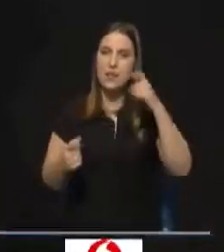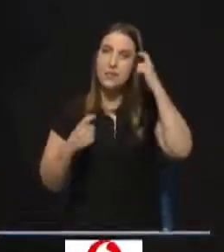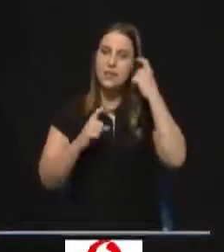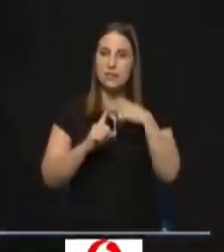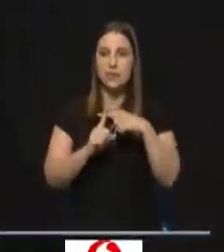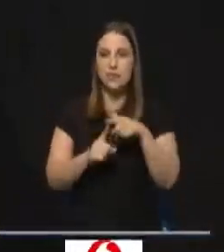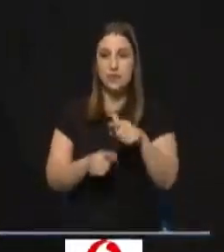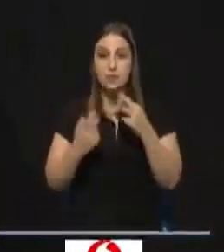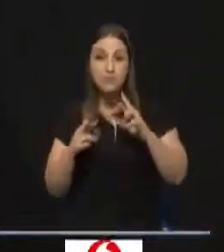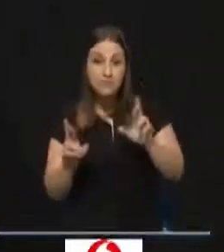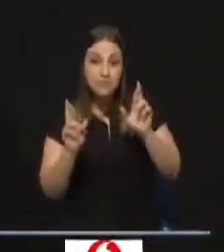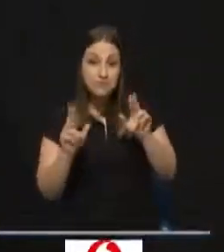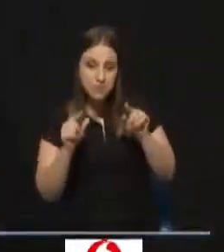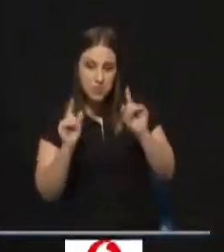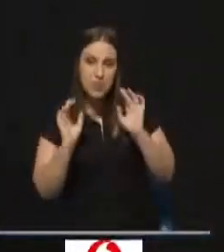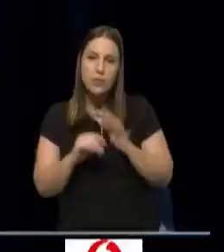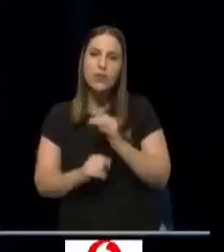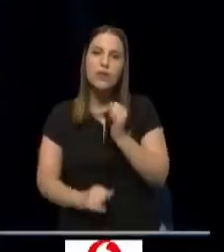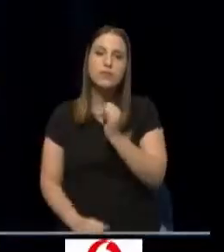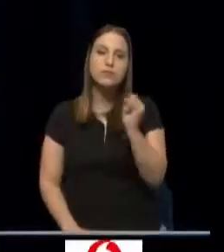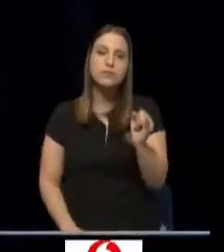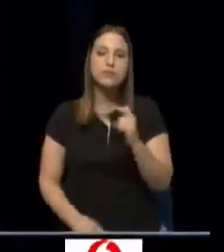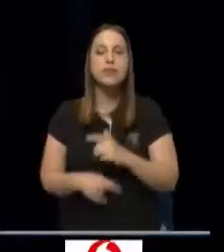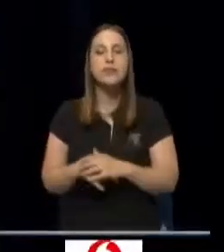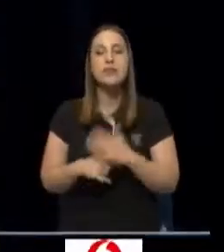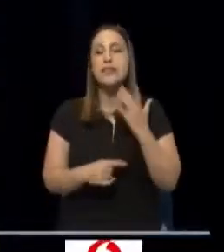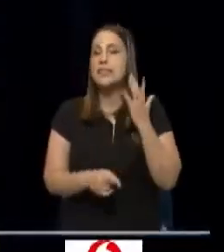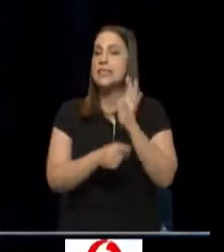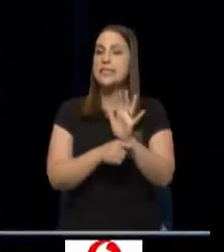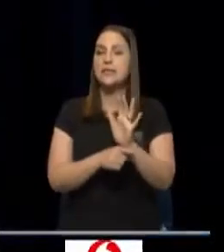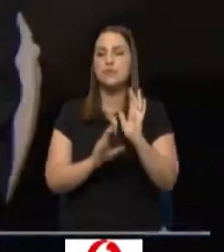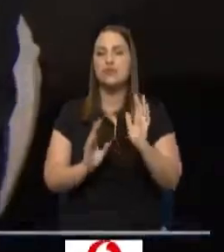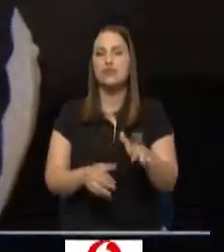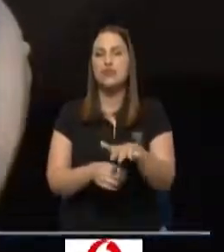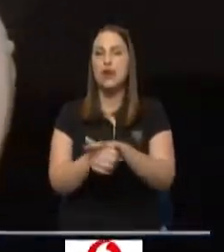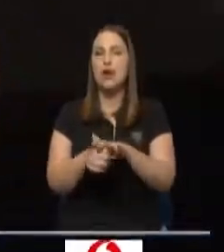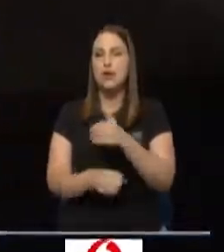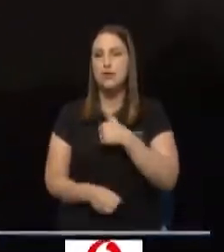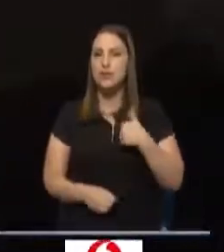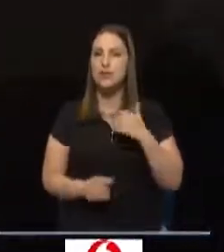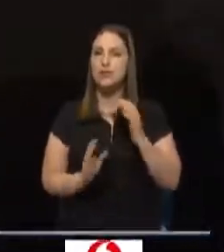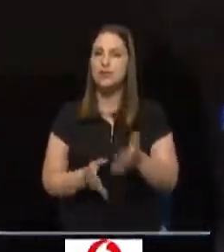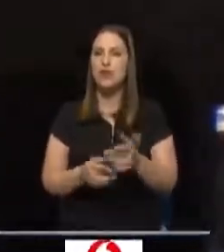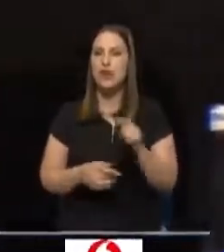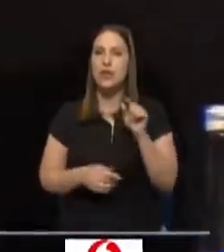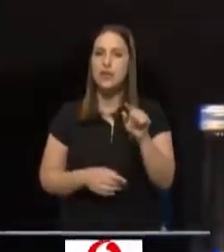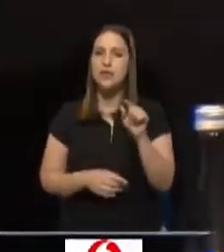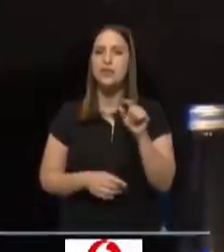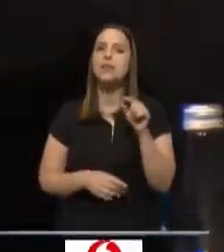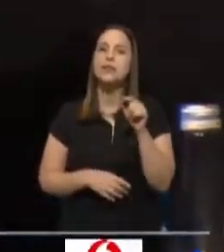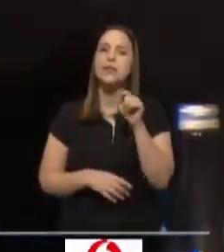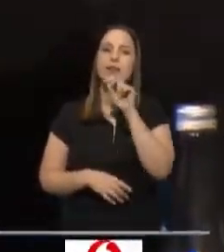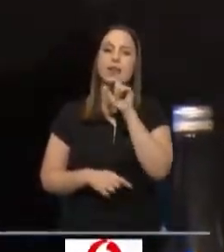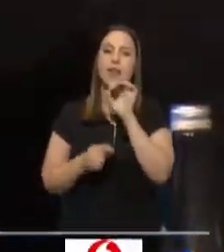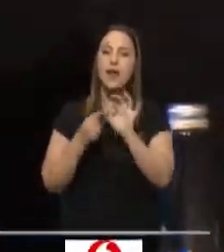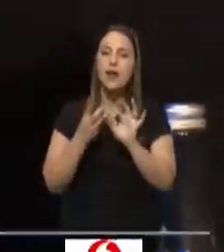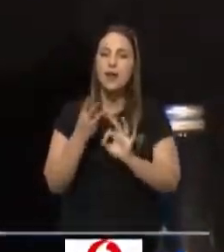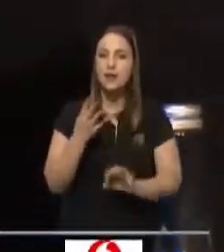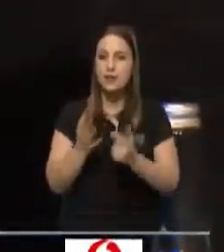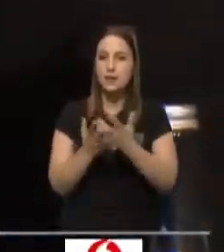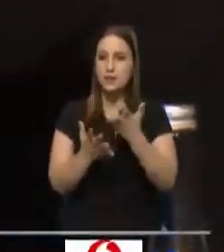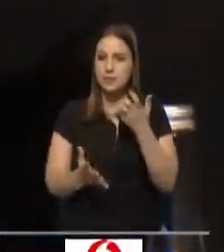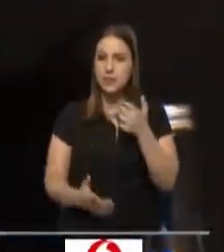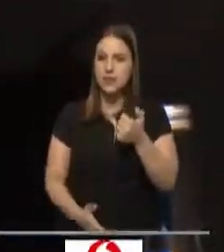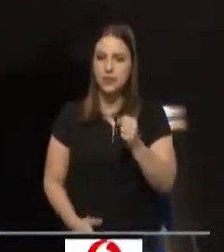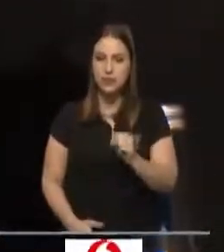it's positively, that's at least what I hope. Well, the examples have already been given in the area of health.